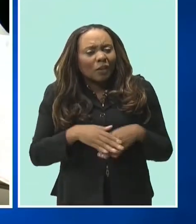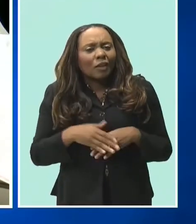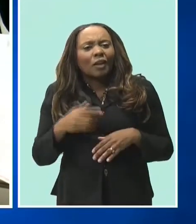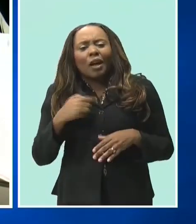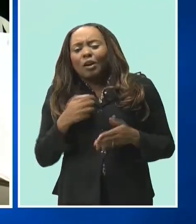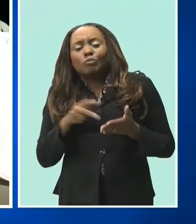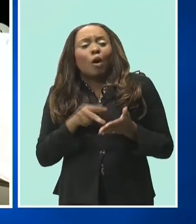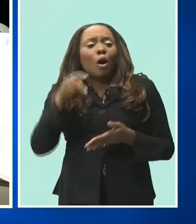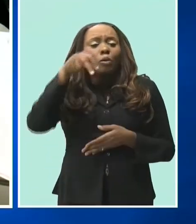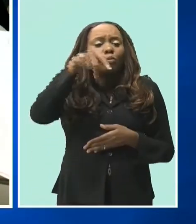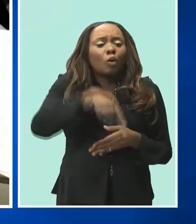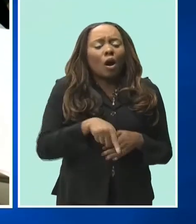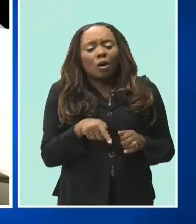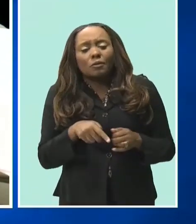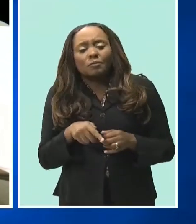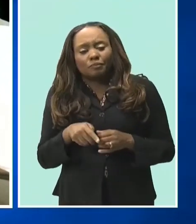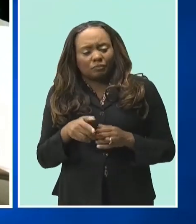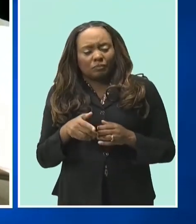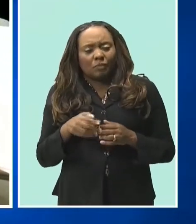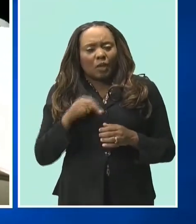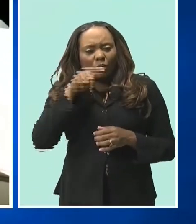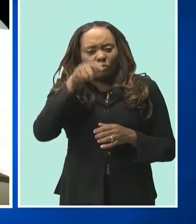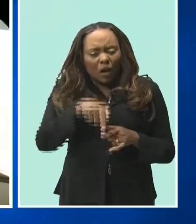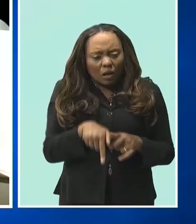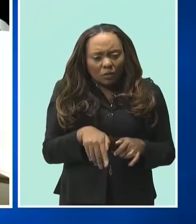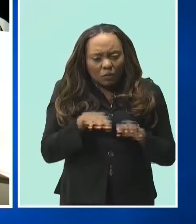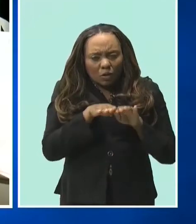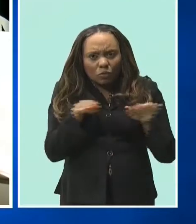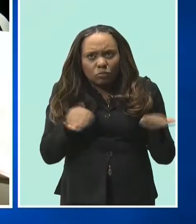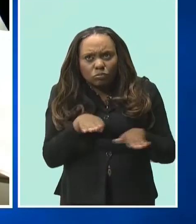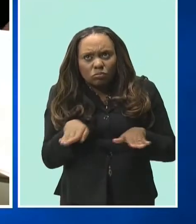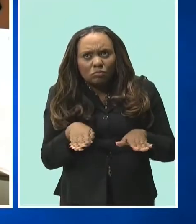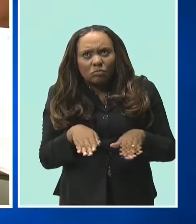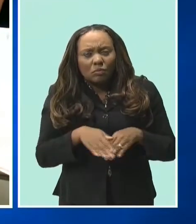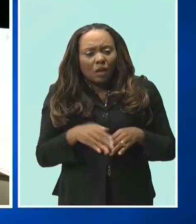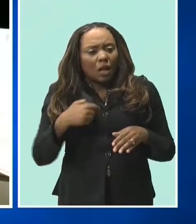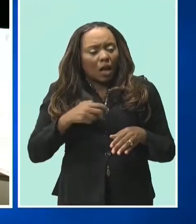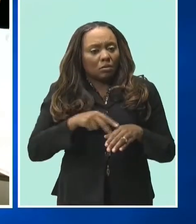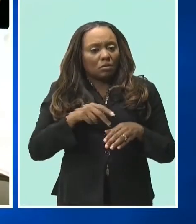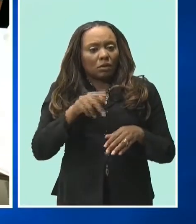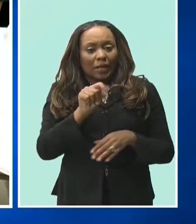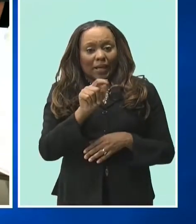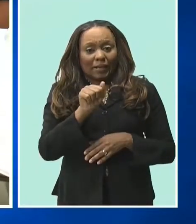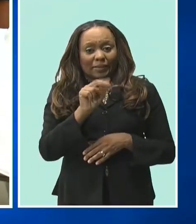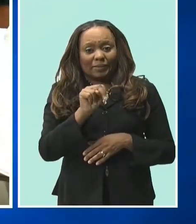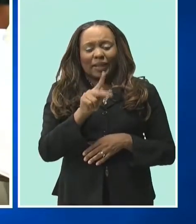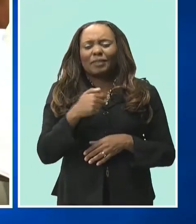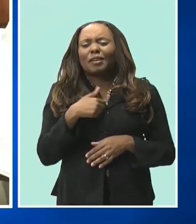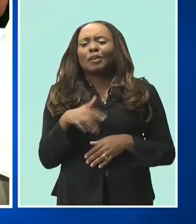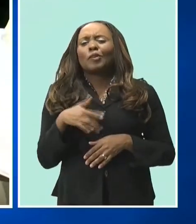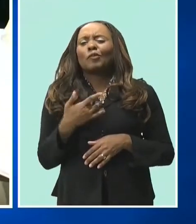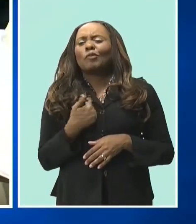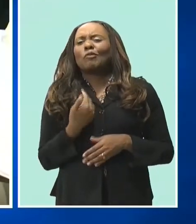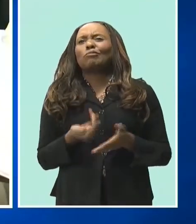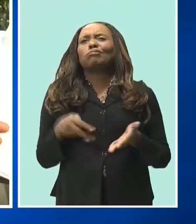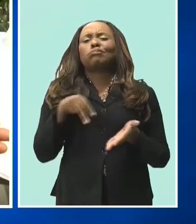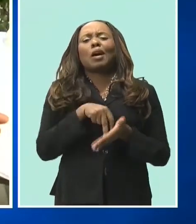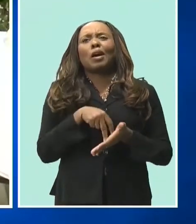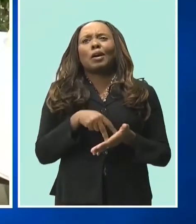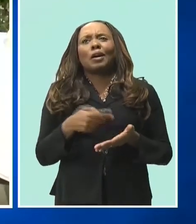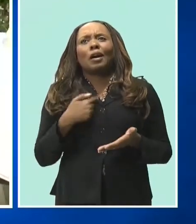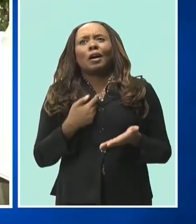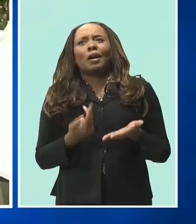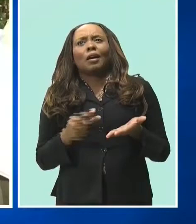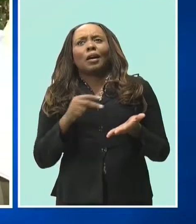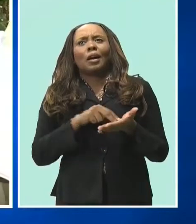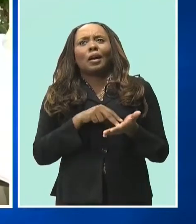I went and jump in the water, jump off a slab inside jump off the danger tank. Feel that I could stand up, and when I make the stand